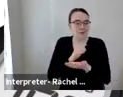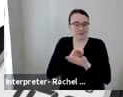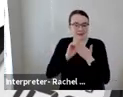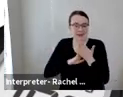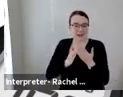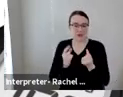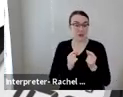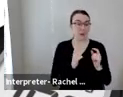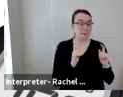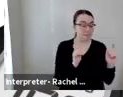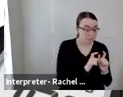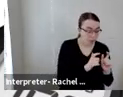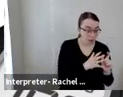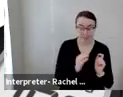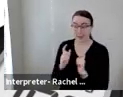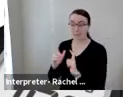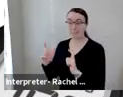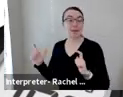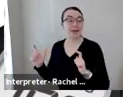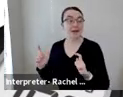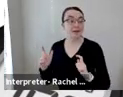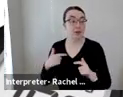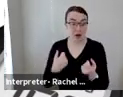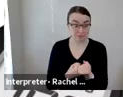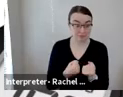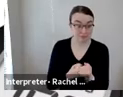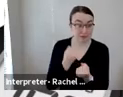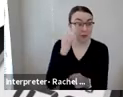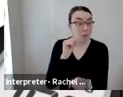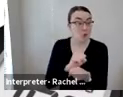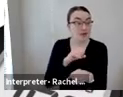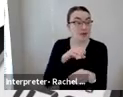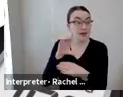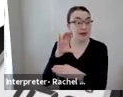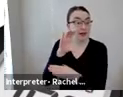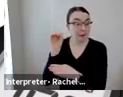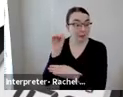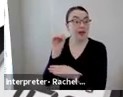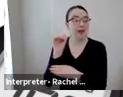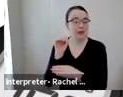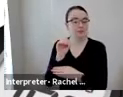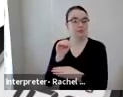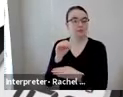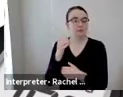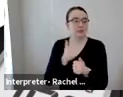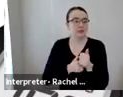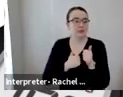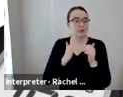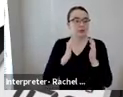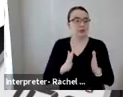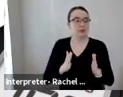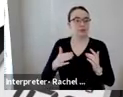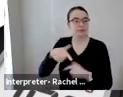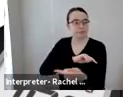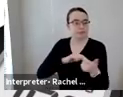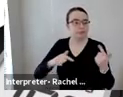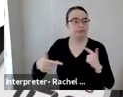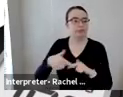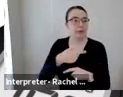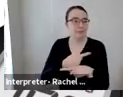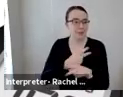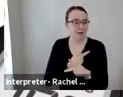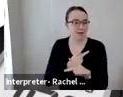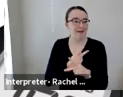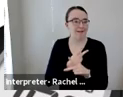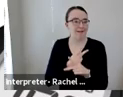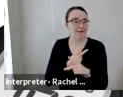a huge proponent, if you're working in a company, in circulation of products. And I think that's what kept the